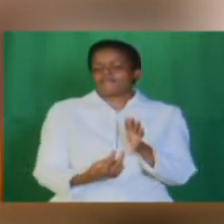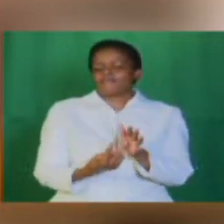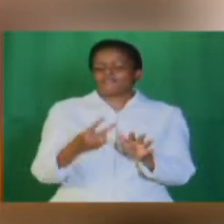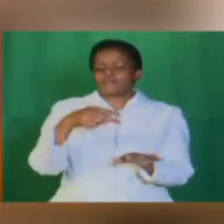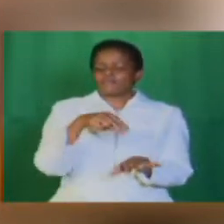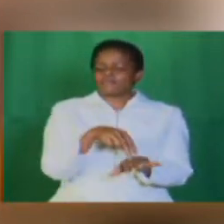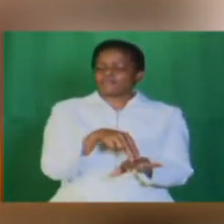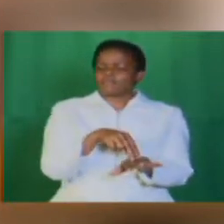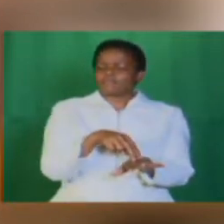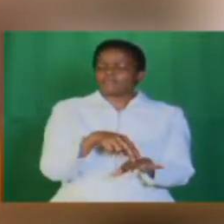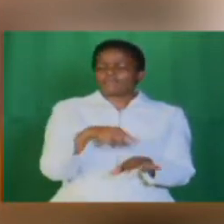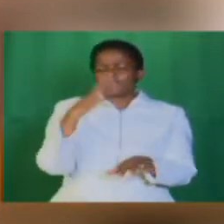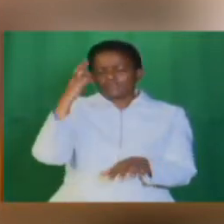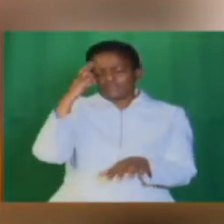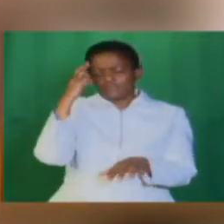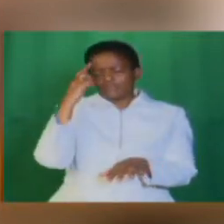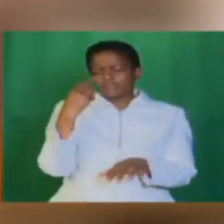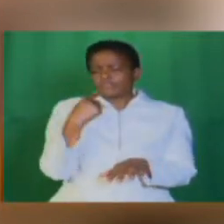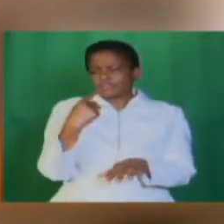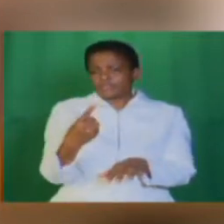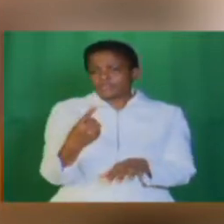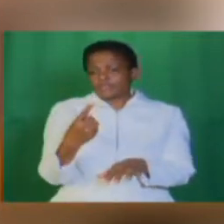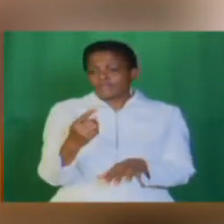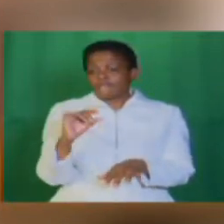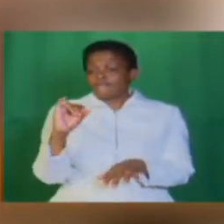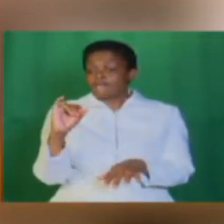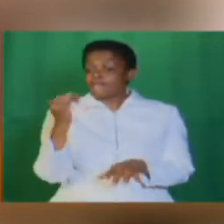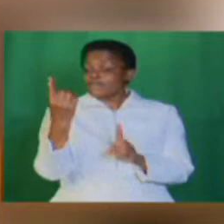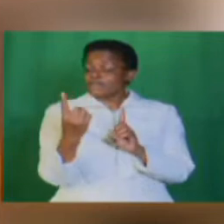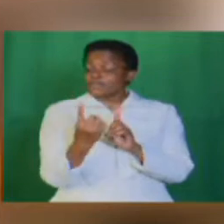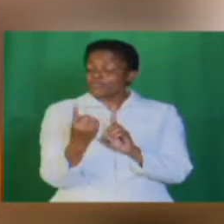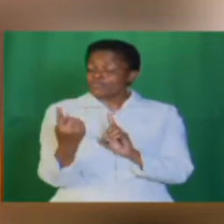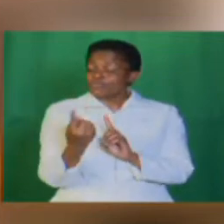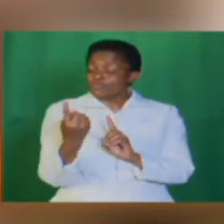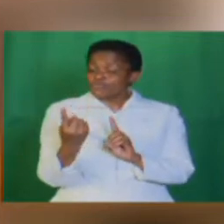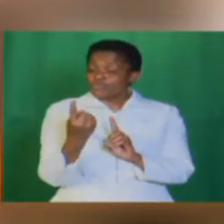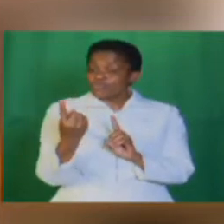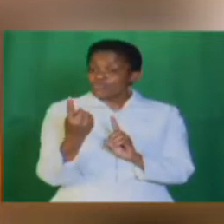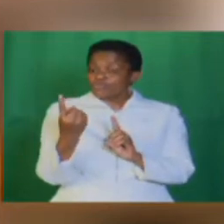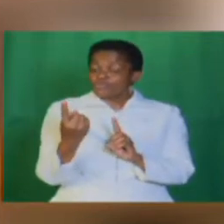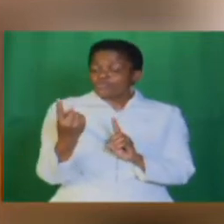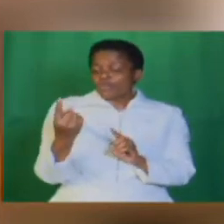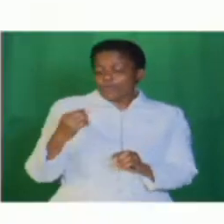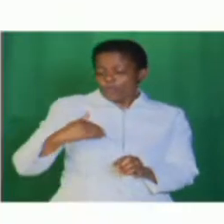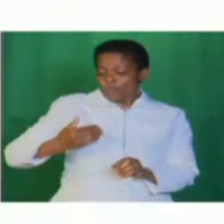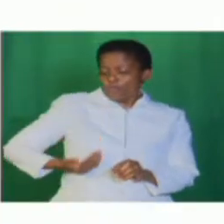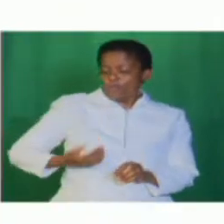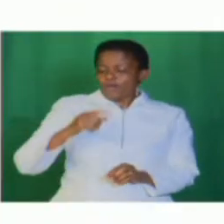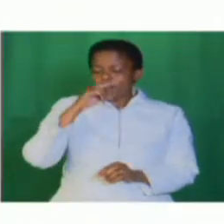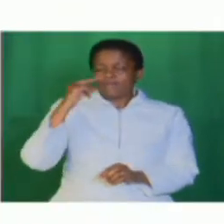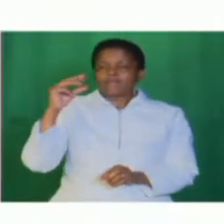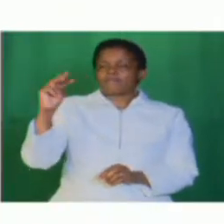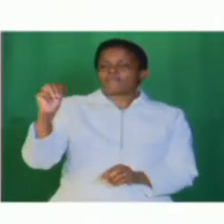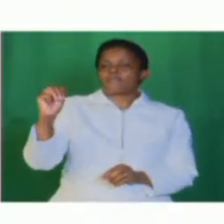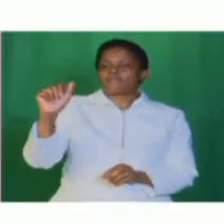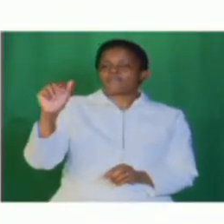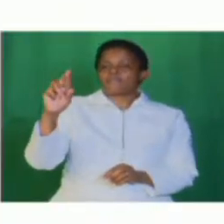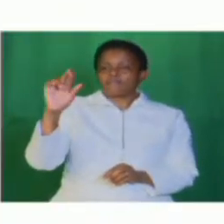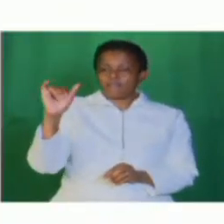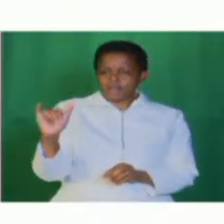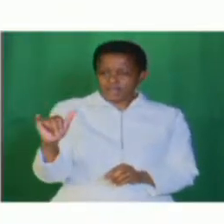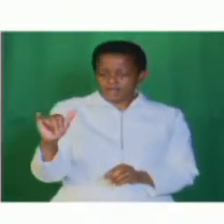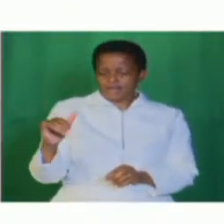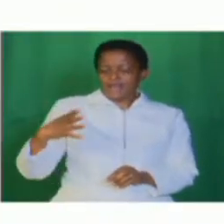that he appeared first to Mary Magdalene and the women that were with Mary Magdalene after